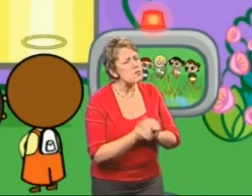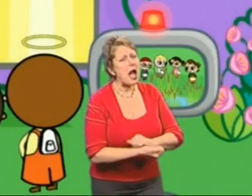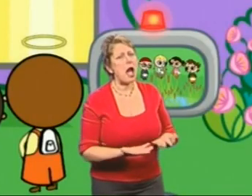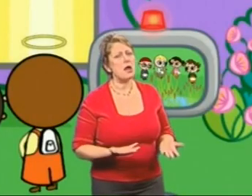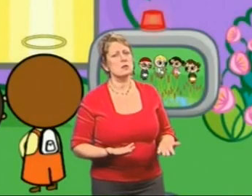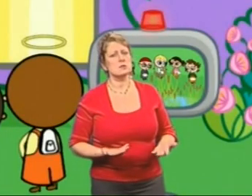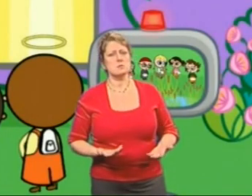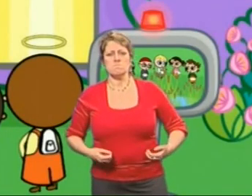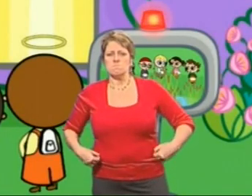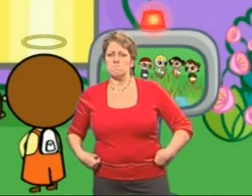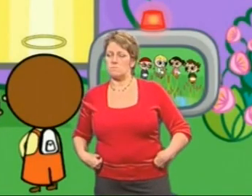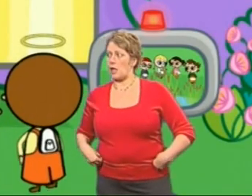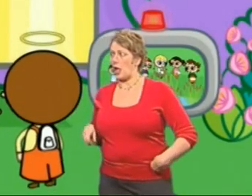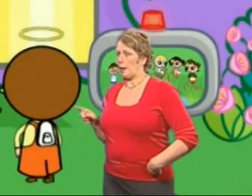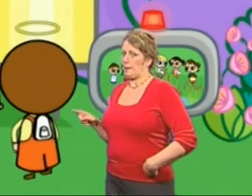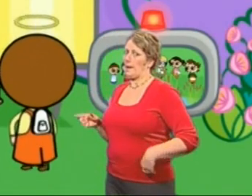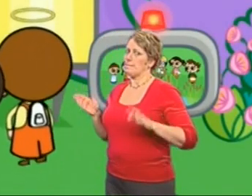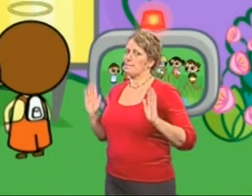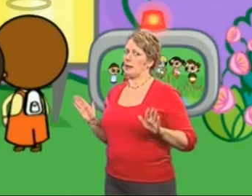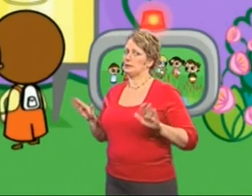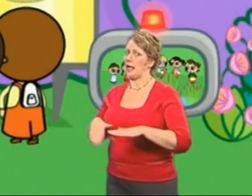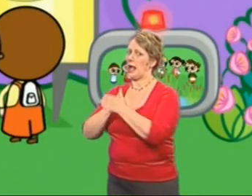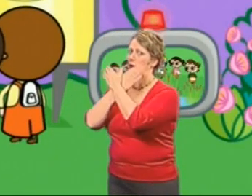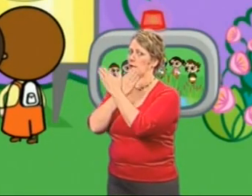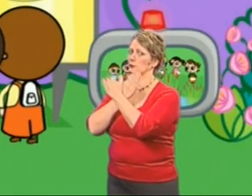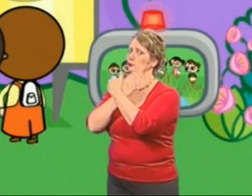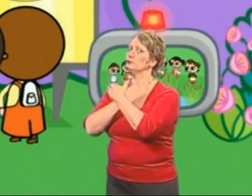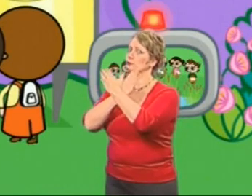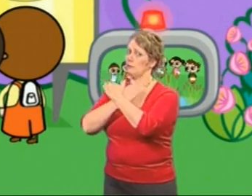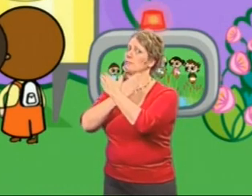There's angel work to be done. Absolutely.